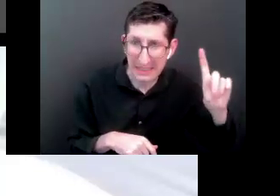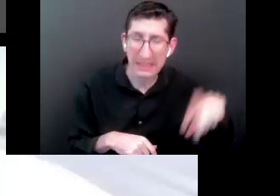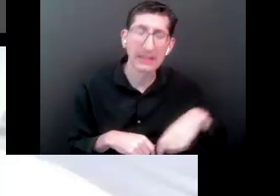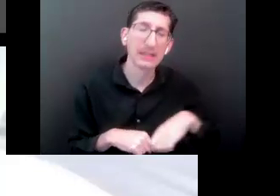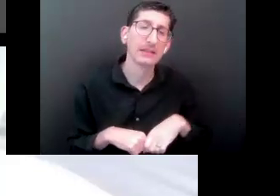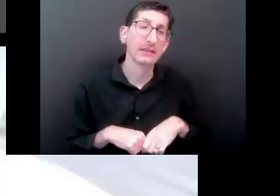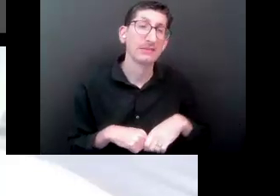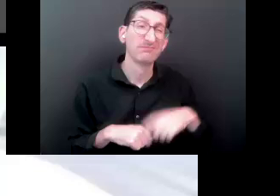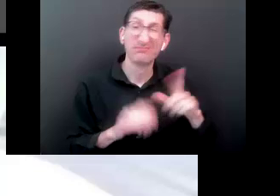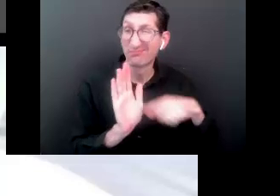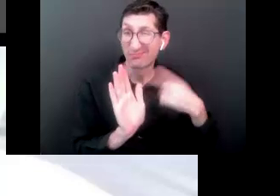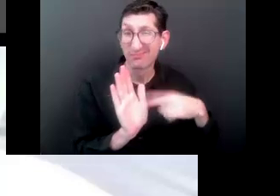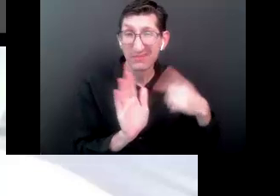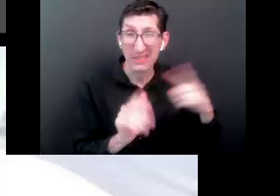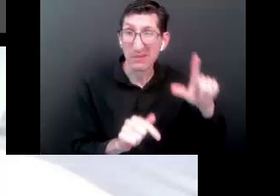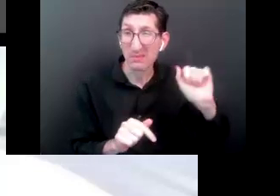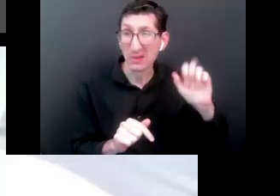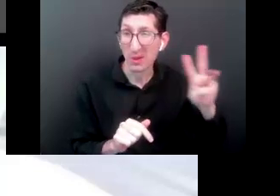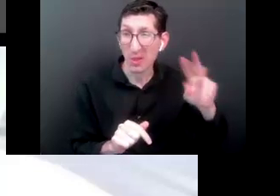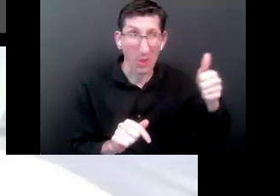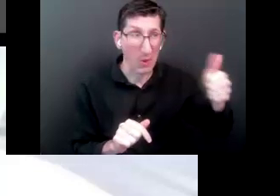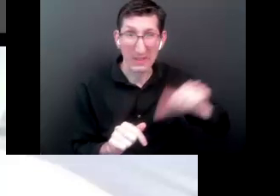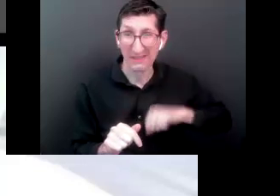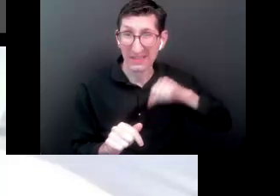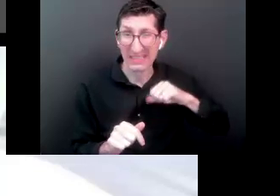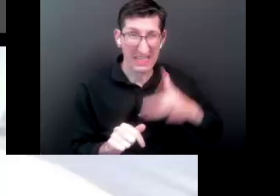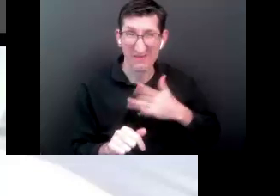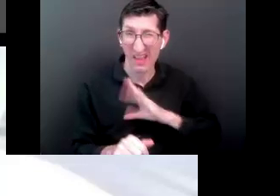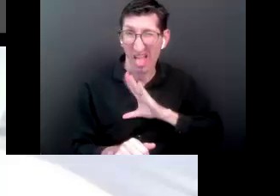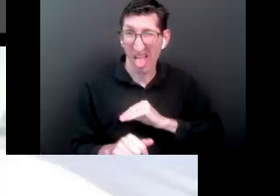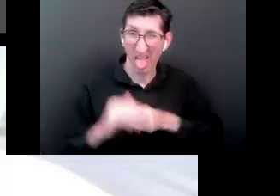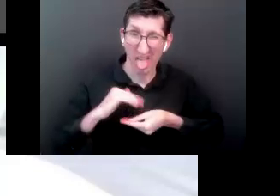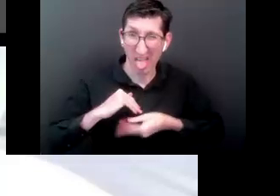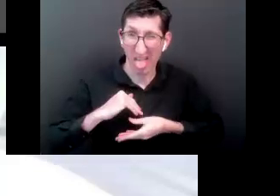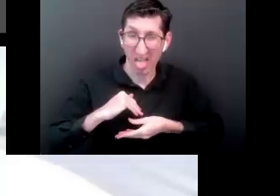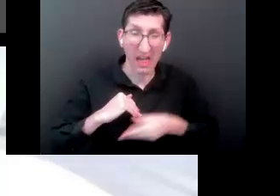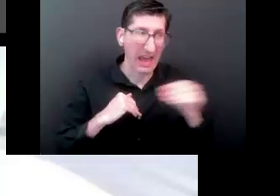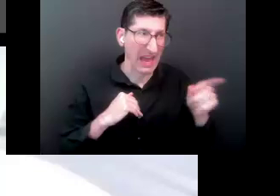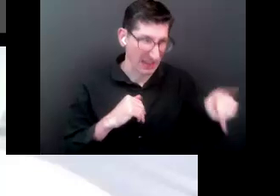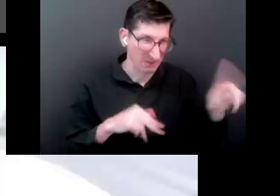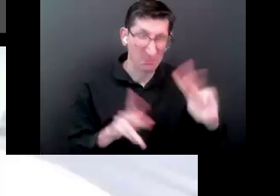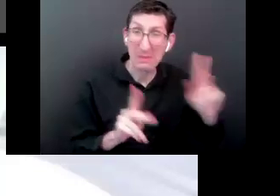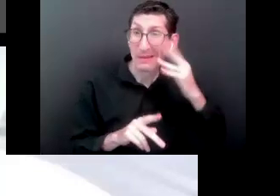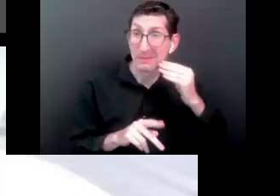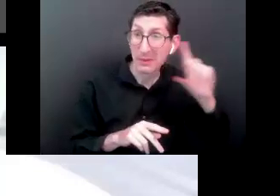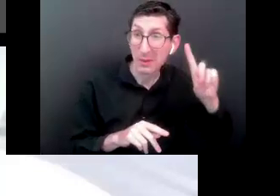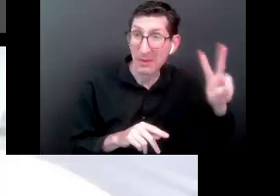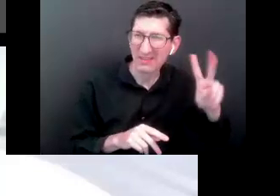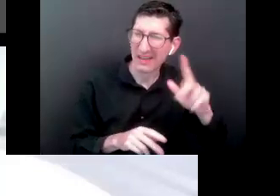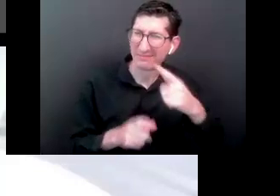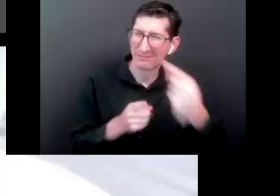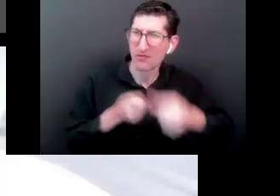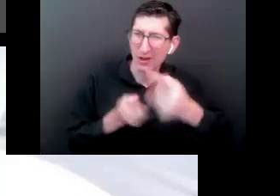can also see low self-esteem and low self-worth. We can see a lot of difficulty trusting others, a lot of intimacy issues show